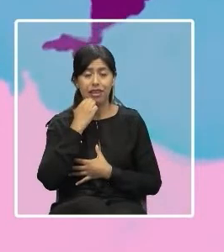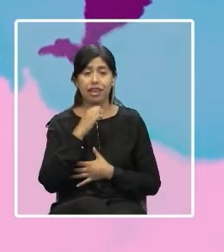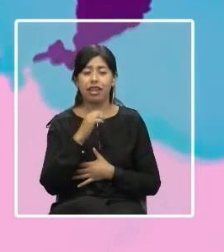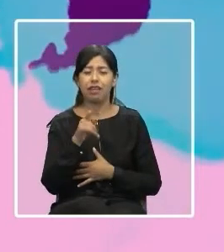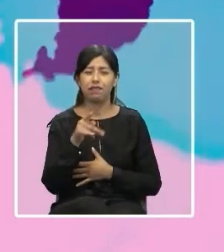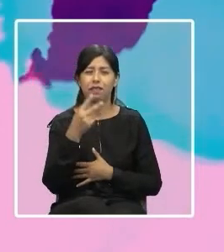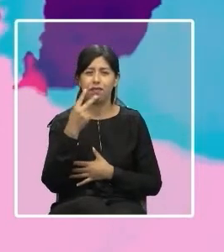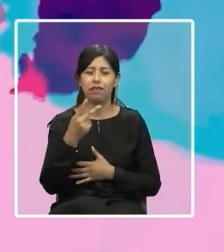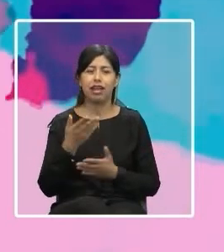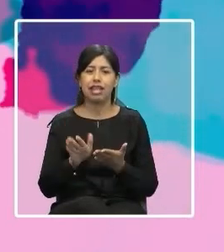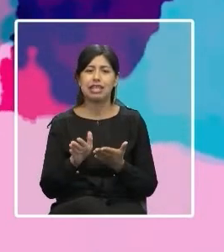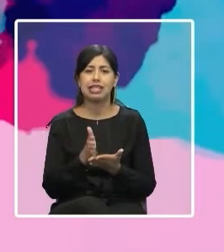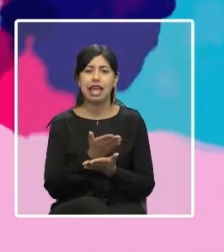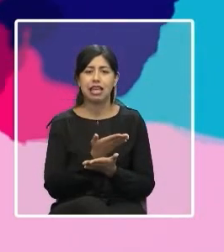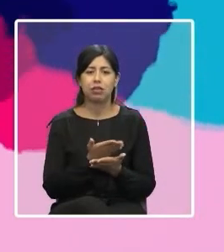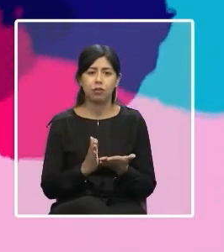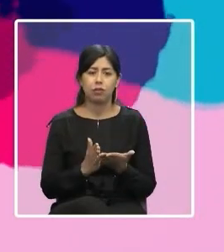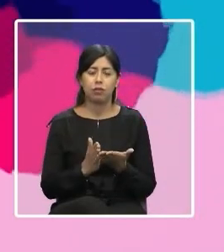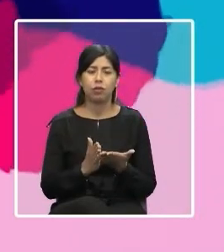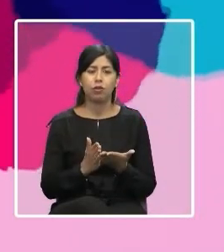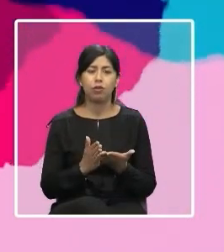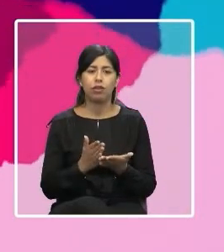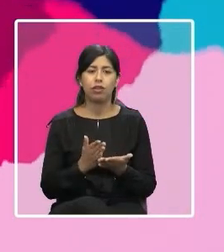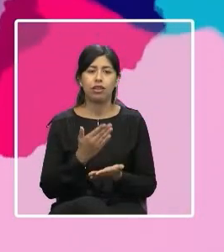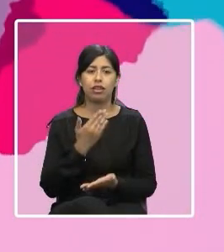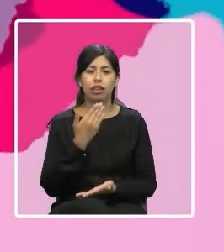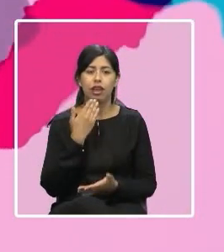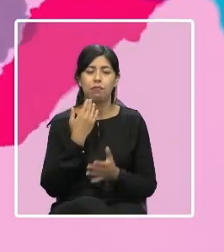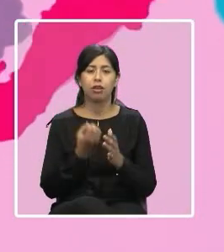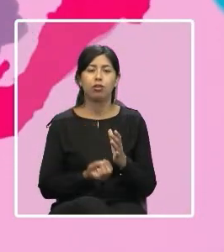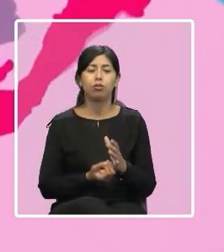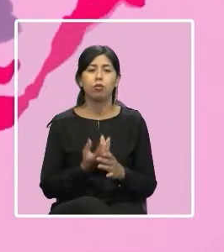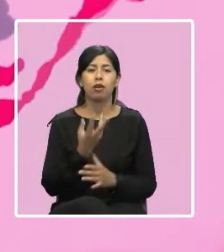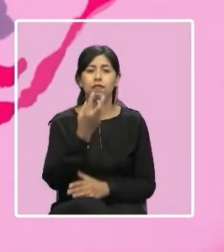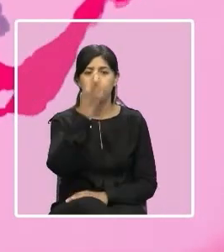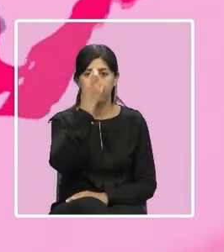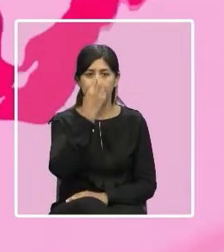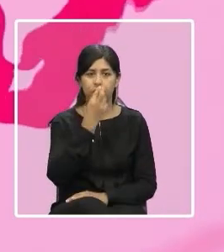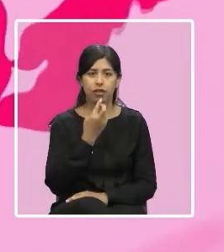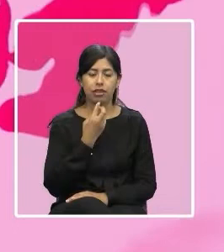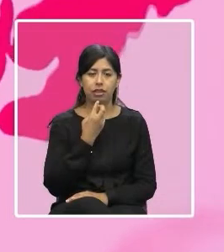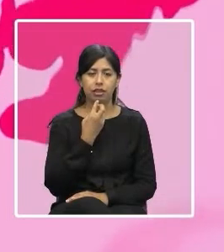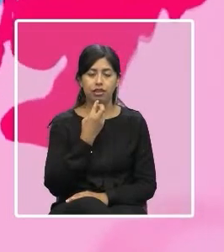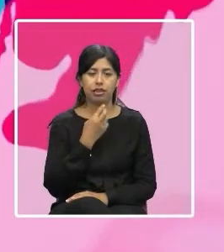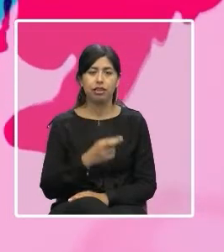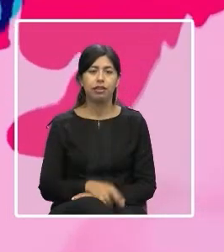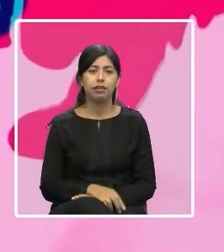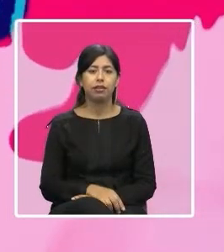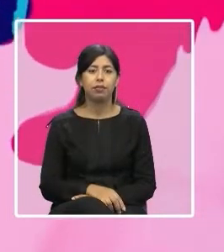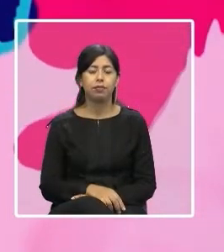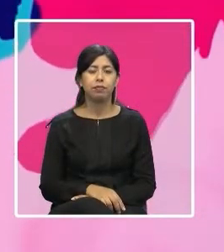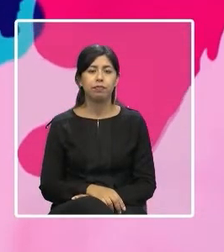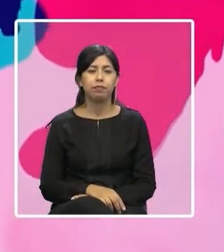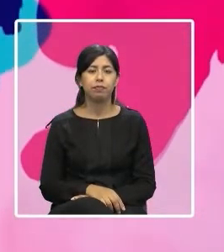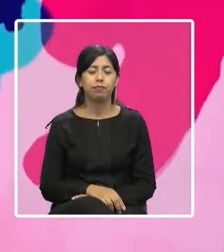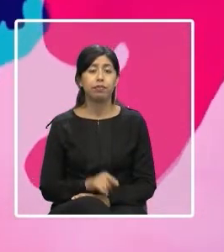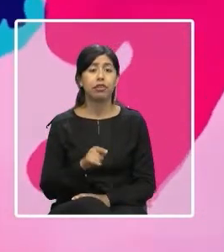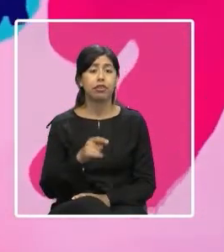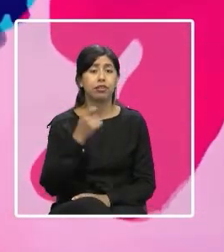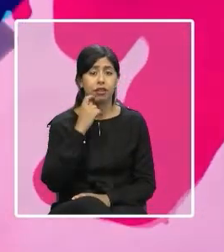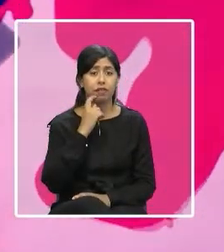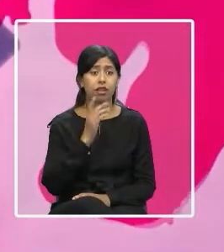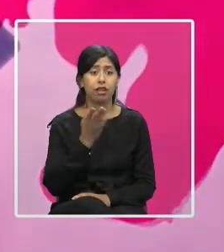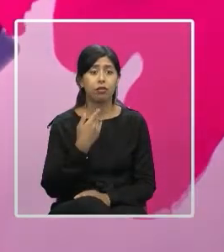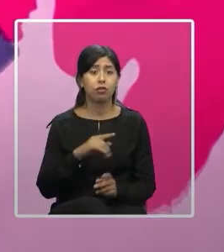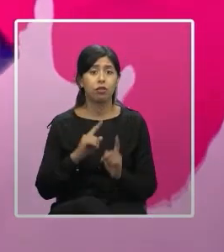the power of nudge and sludge for good and bad. So we must have analyzed about the long-term usage in society